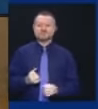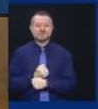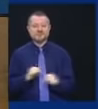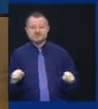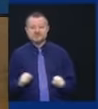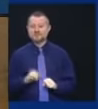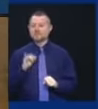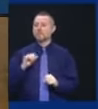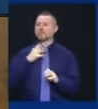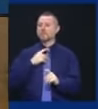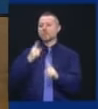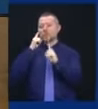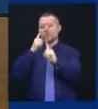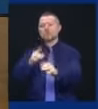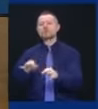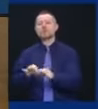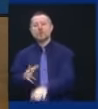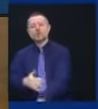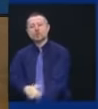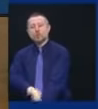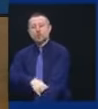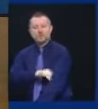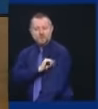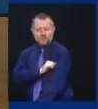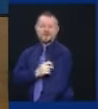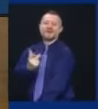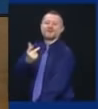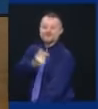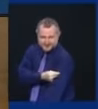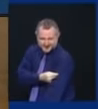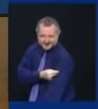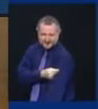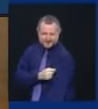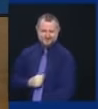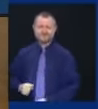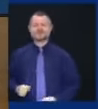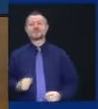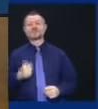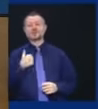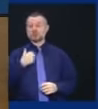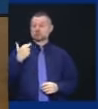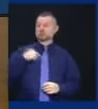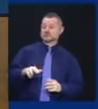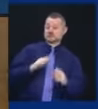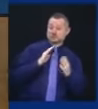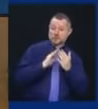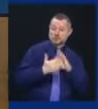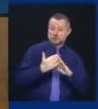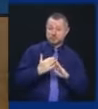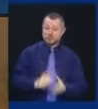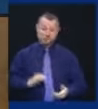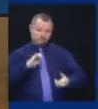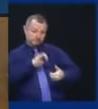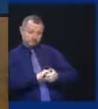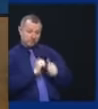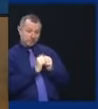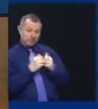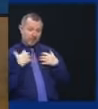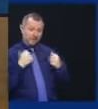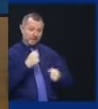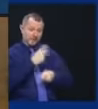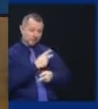about. Asking the faith-based community, partner with a healthcare operator, perform